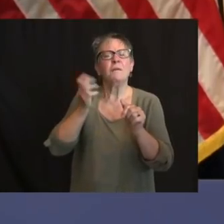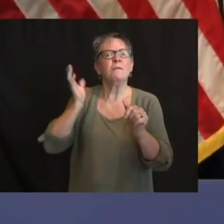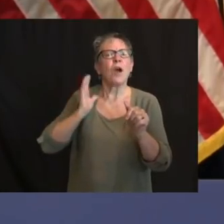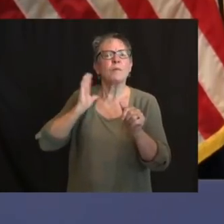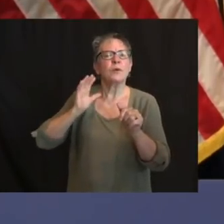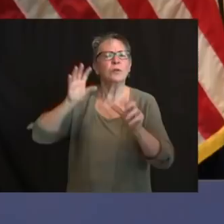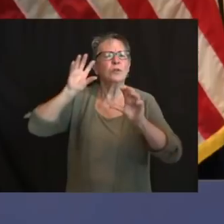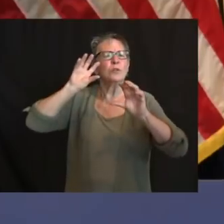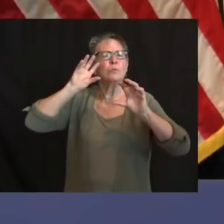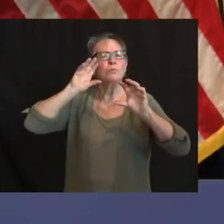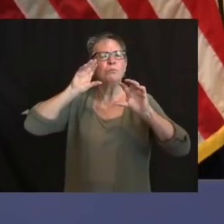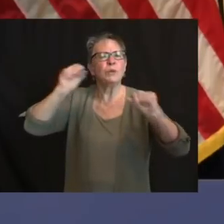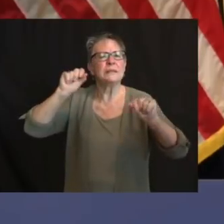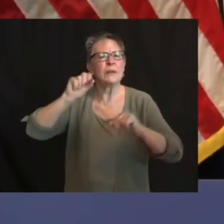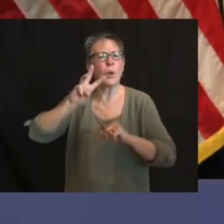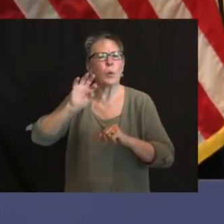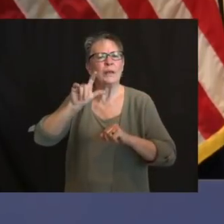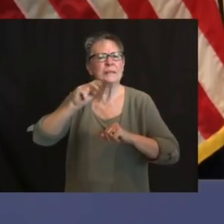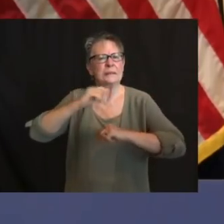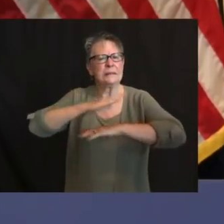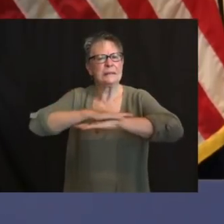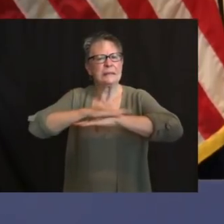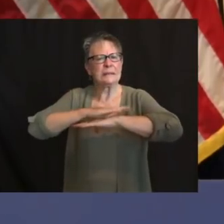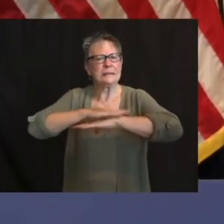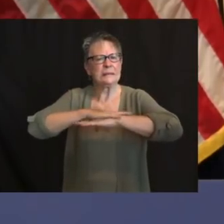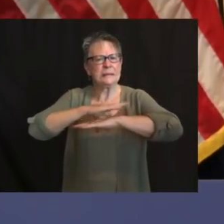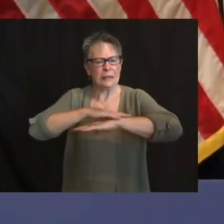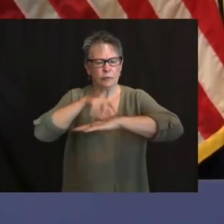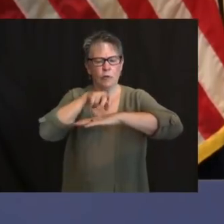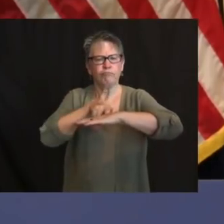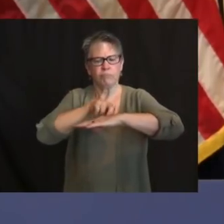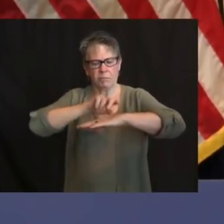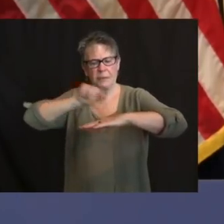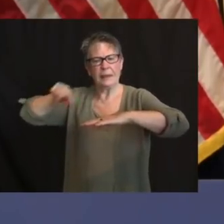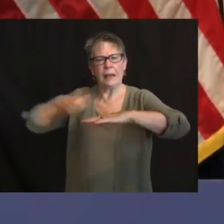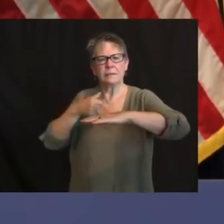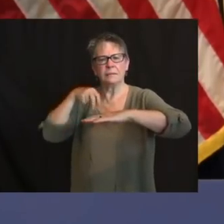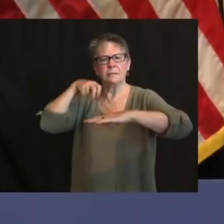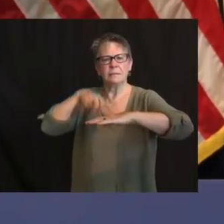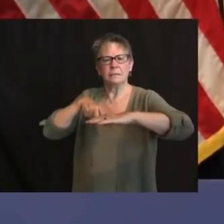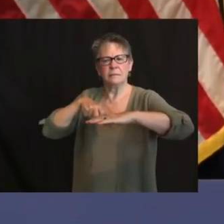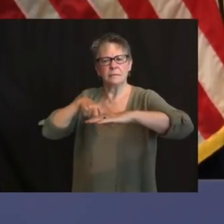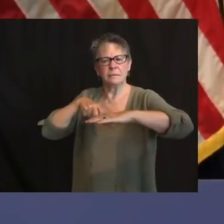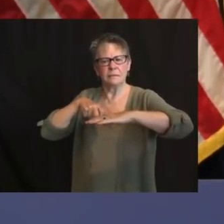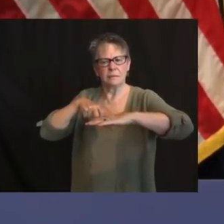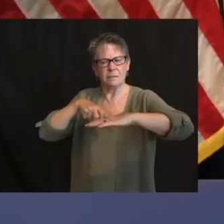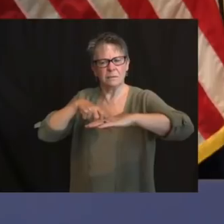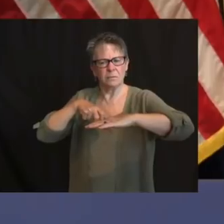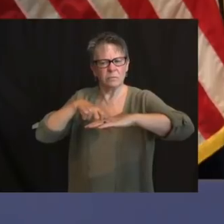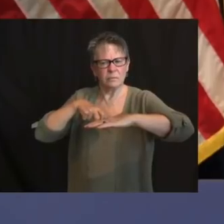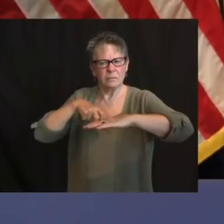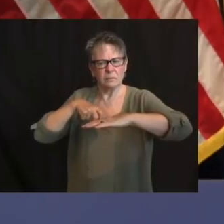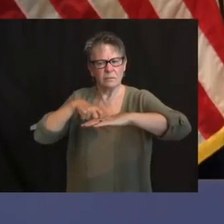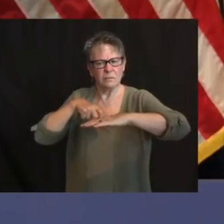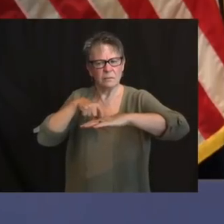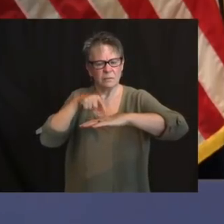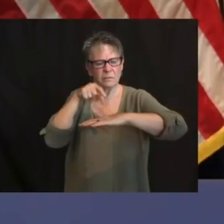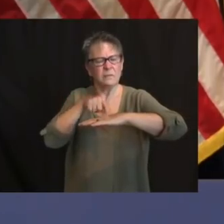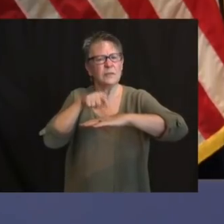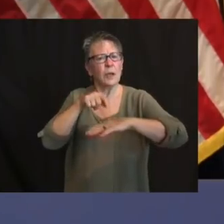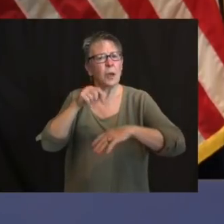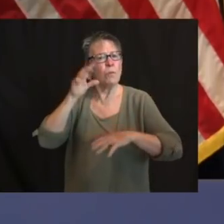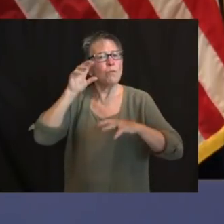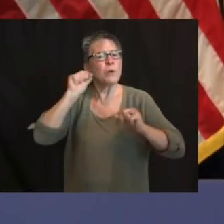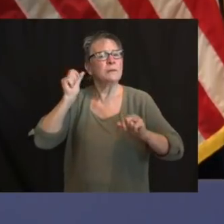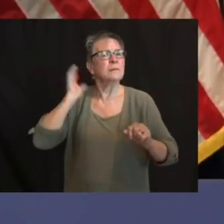including there were some protests in 2016 while you were running for governor to try to get the Woodrow Wilson School